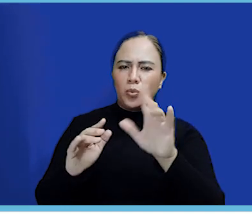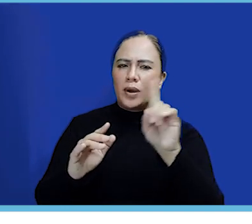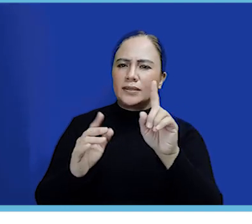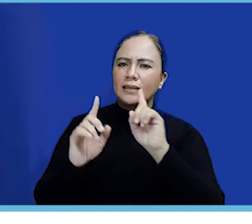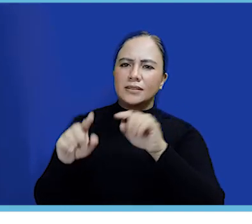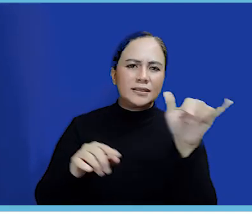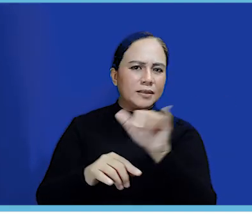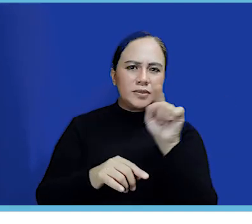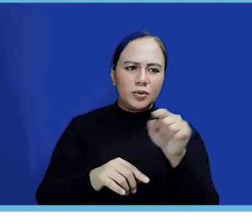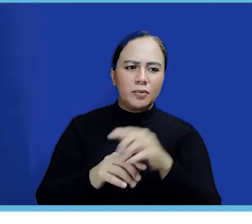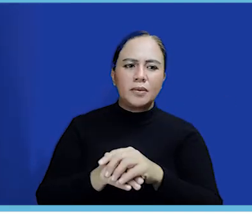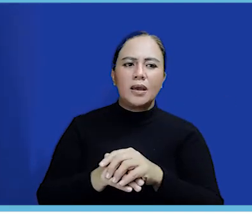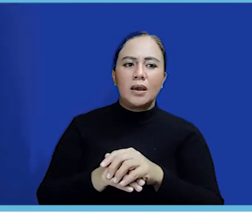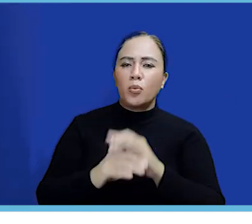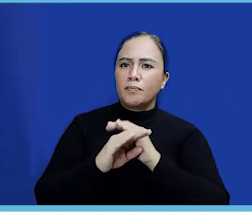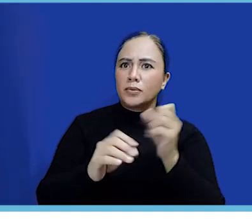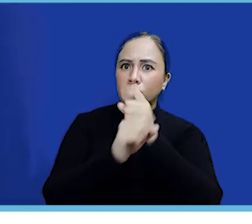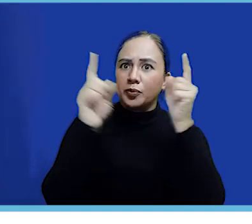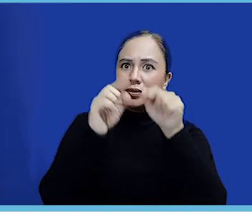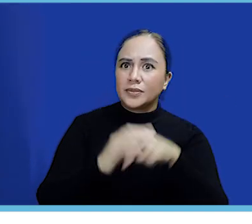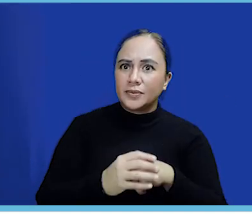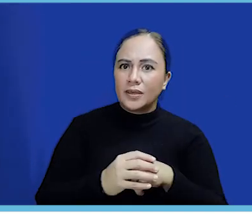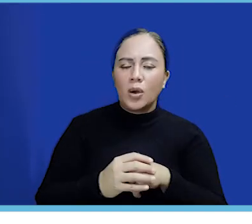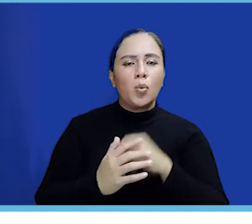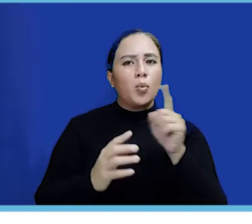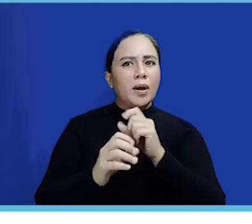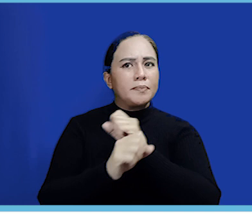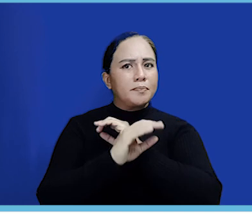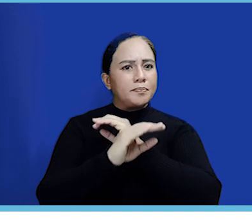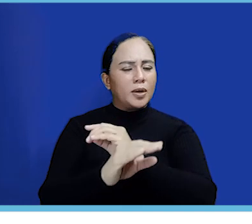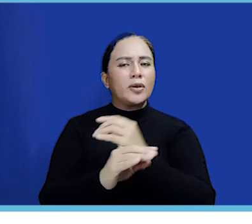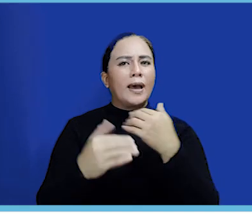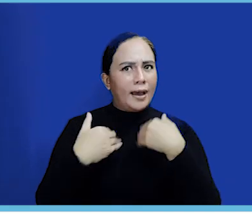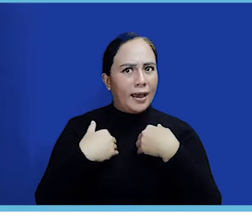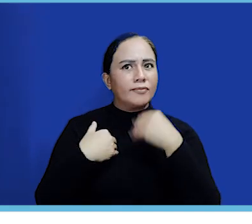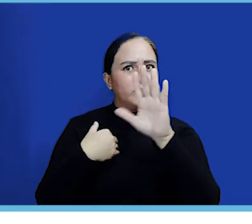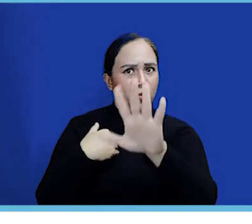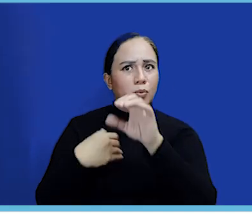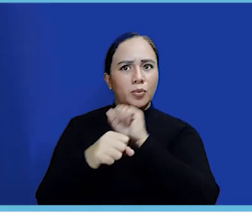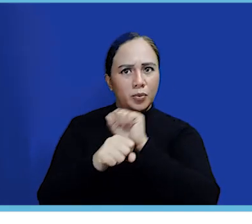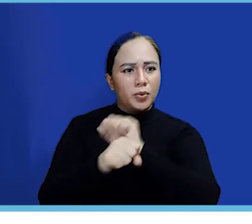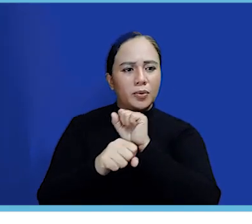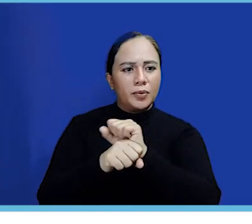to yours? What barriers surprised you? What barriers are present at your